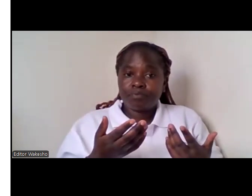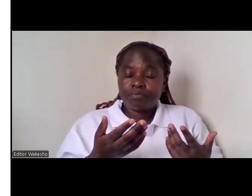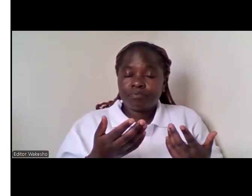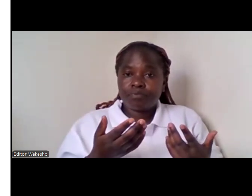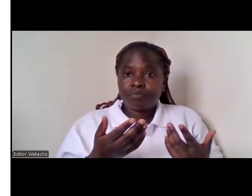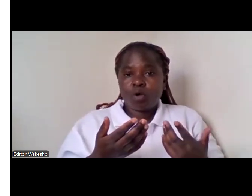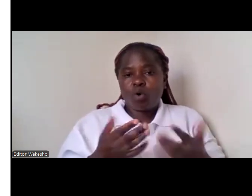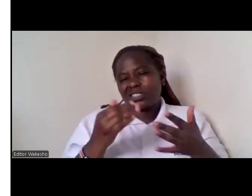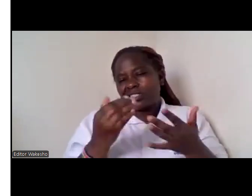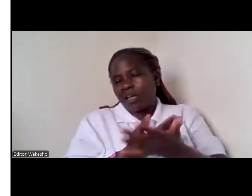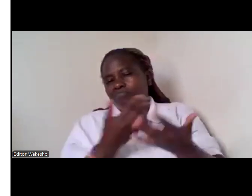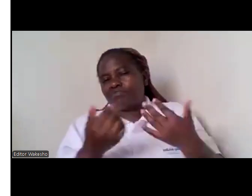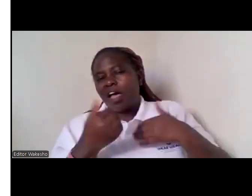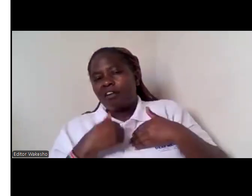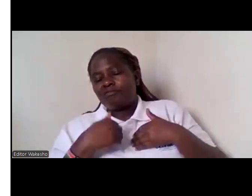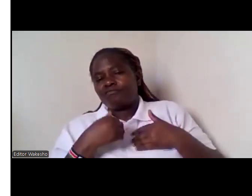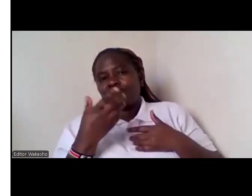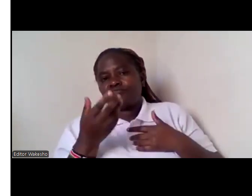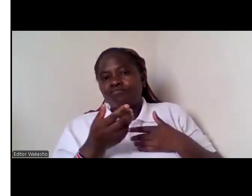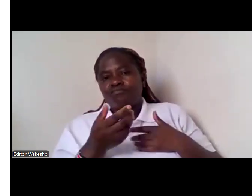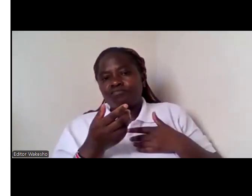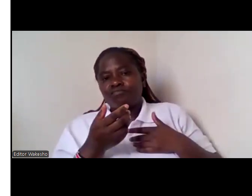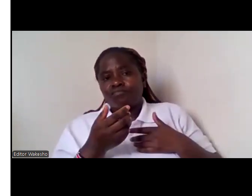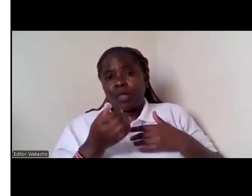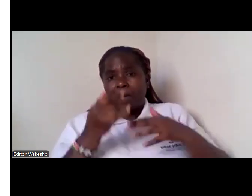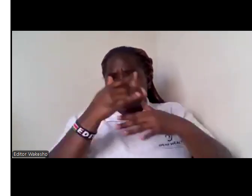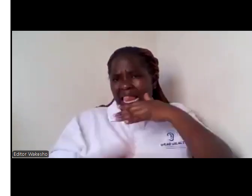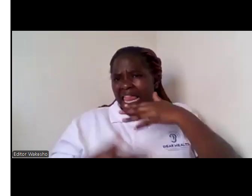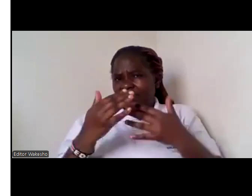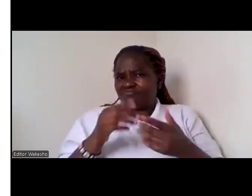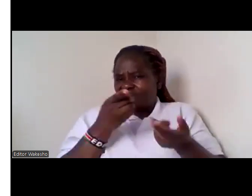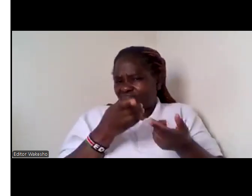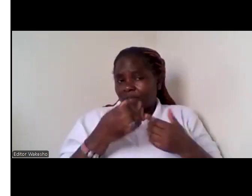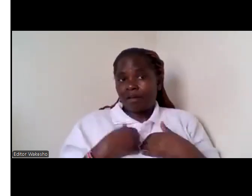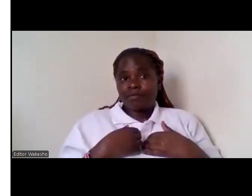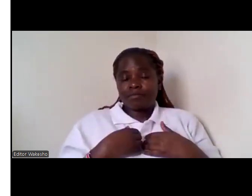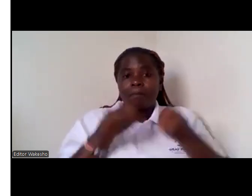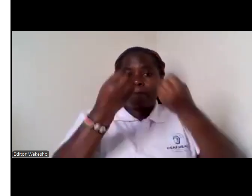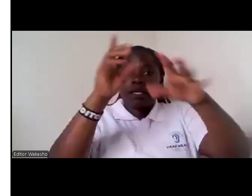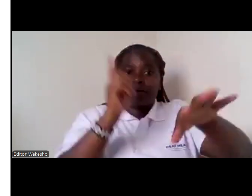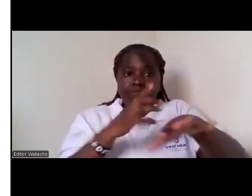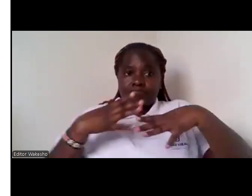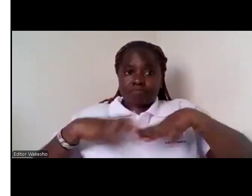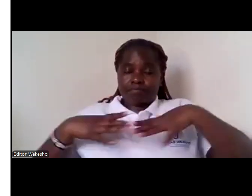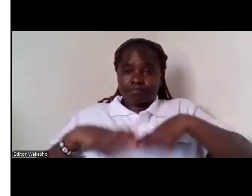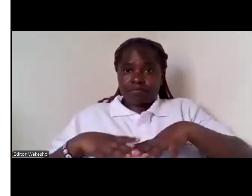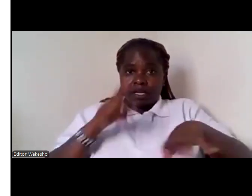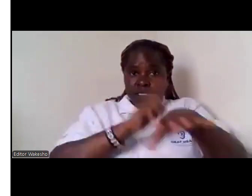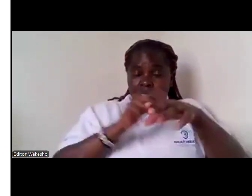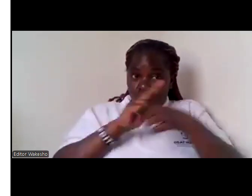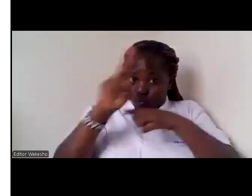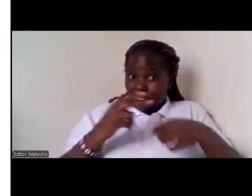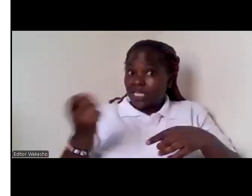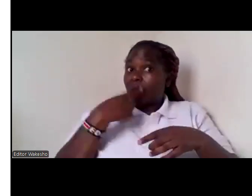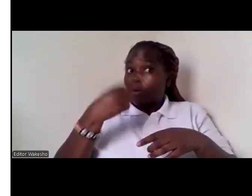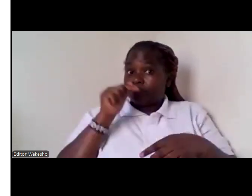pills has some blood builders. So most people, when you use the pills,